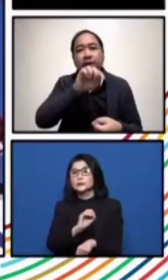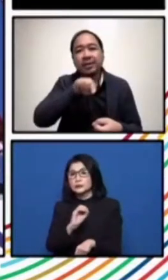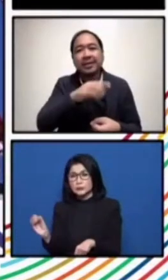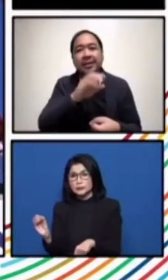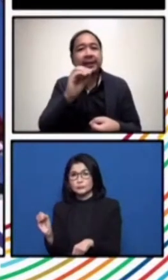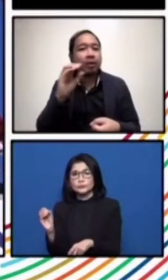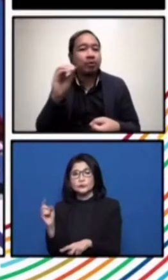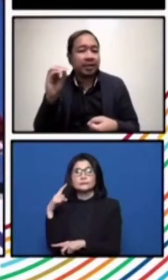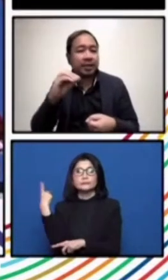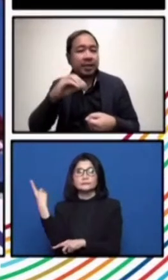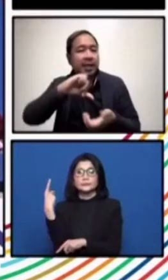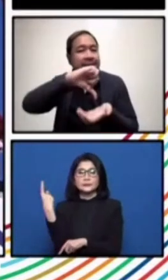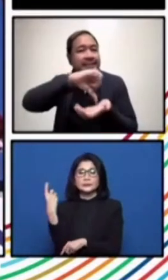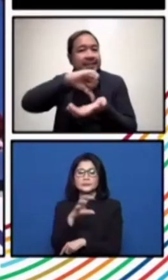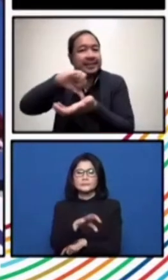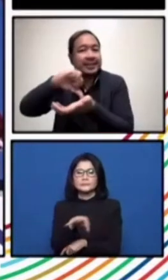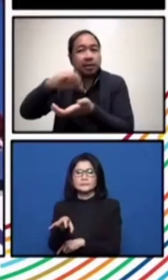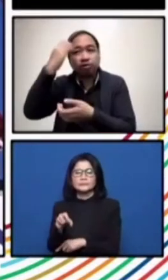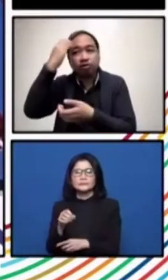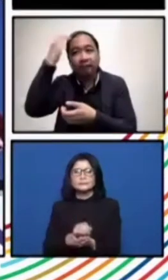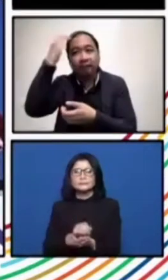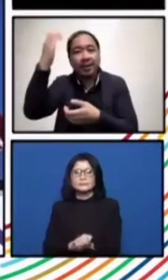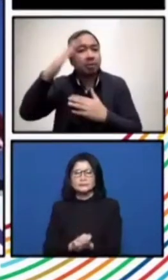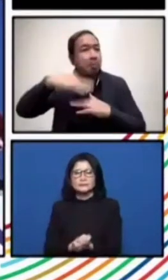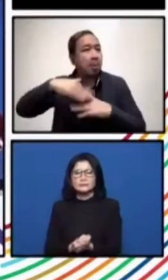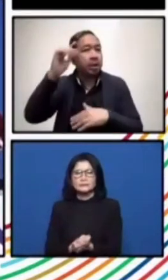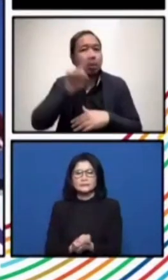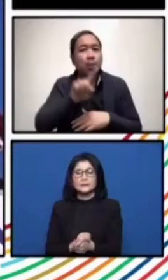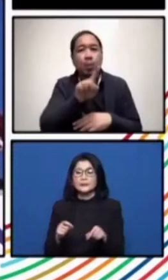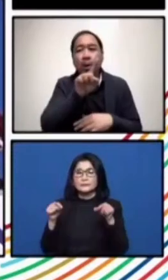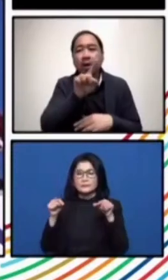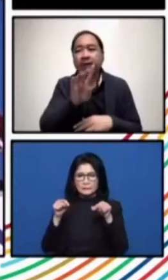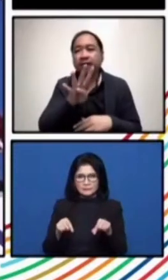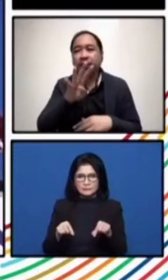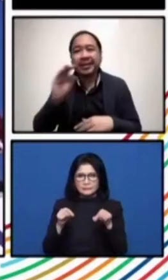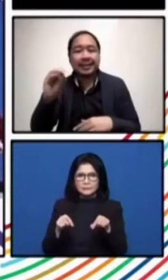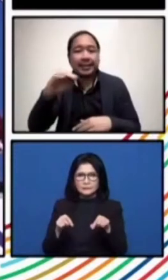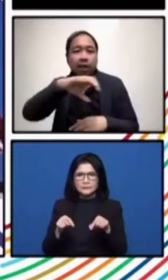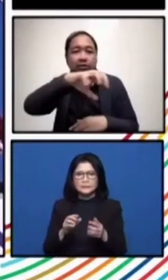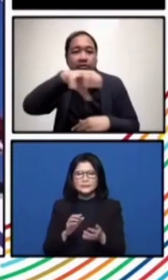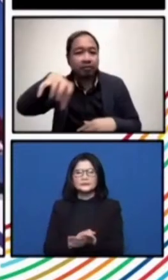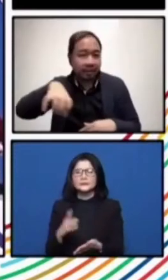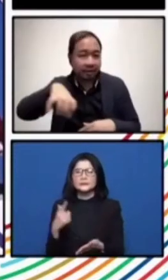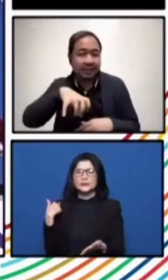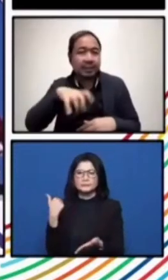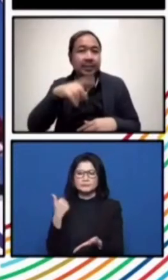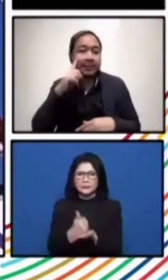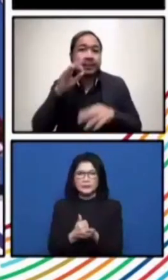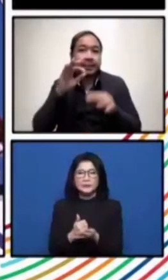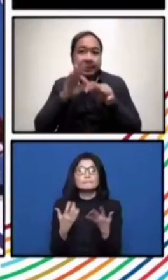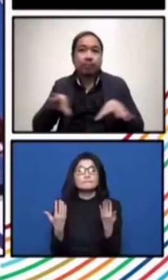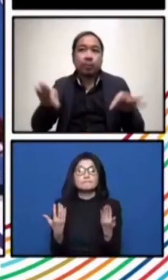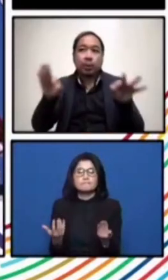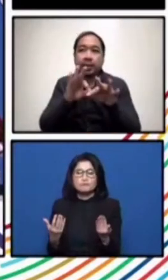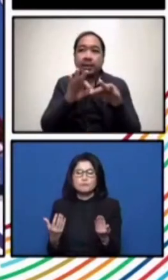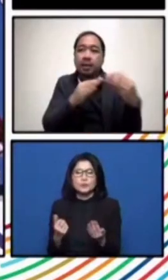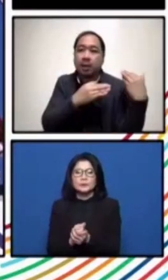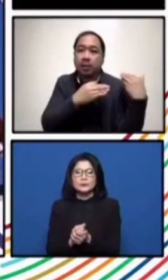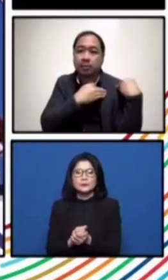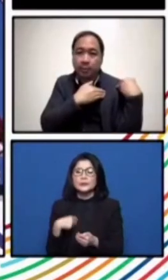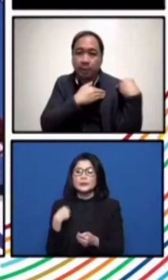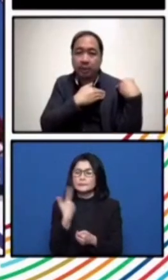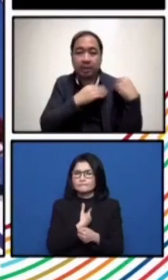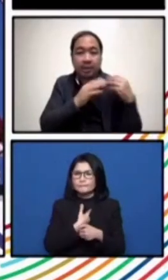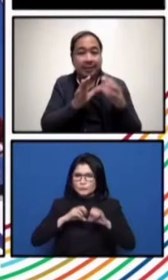140 countries this has been very important aspects and how we promote disabled